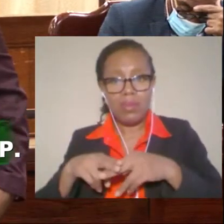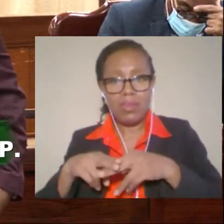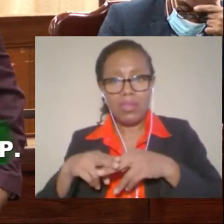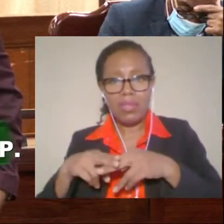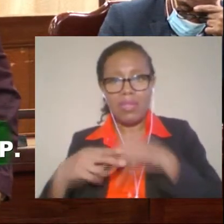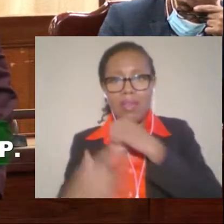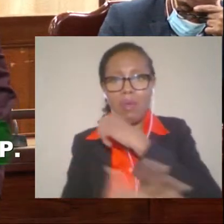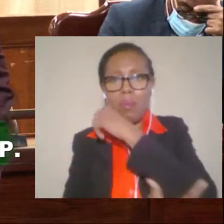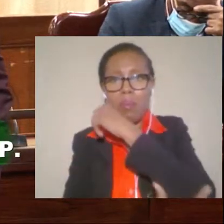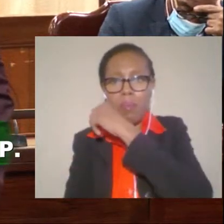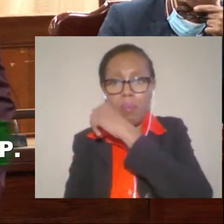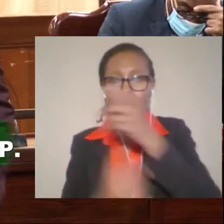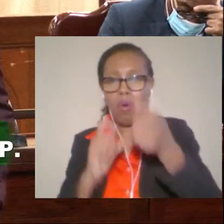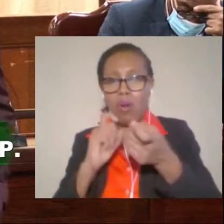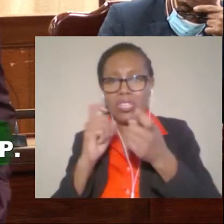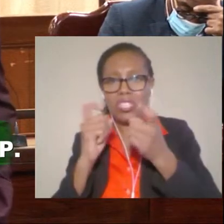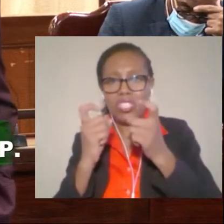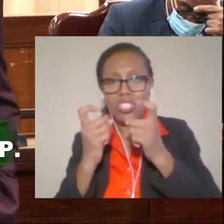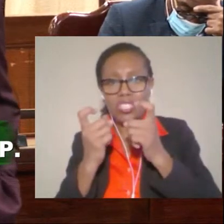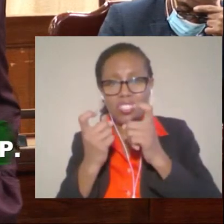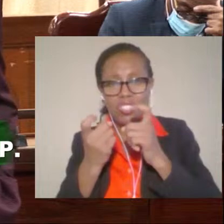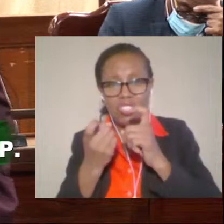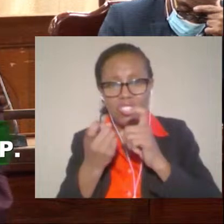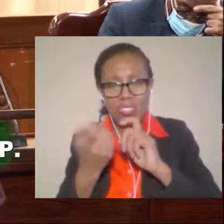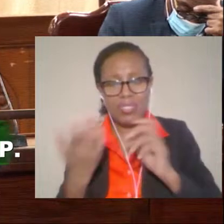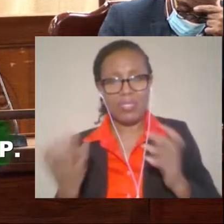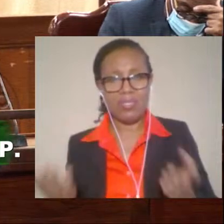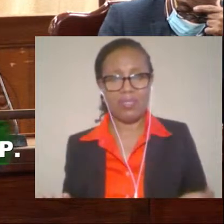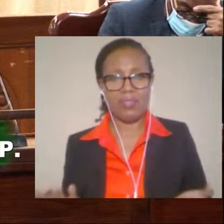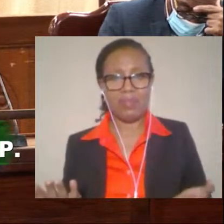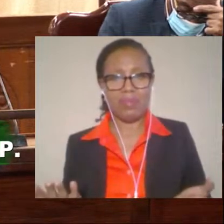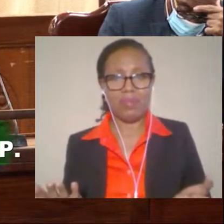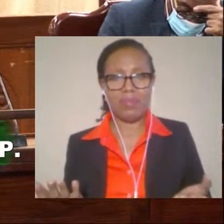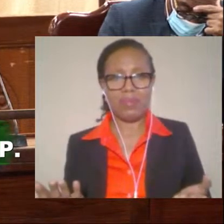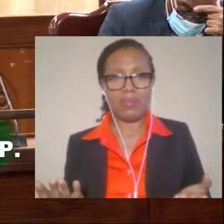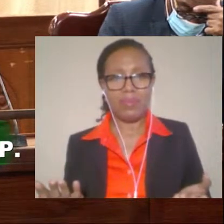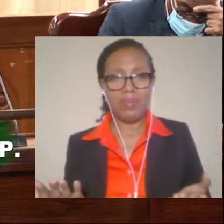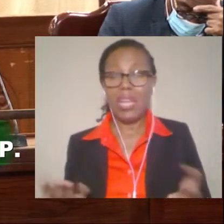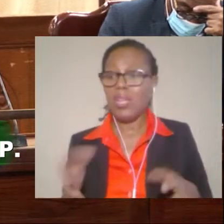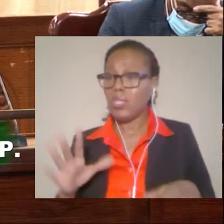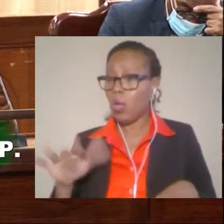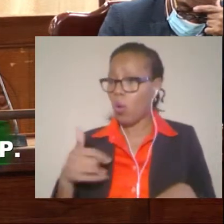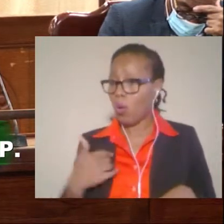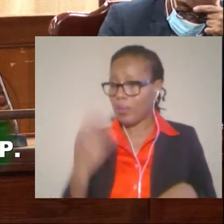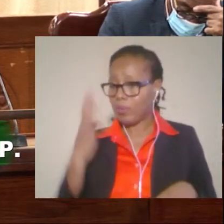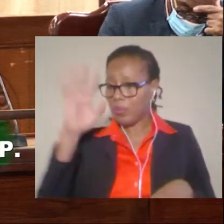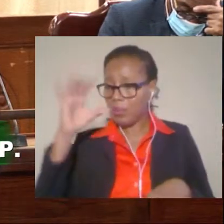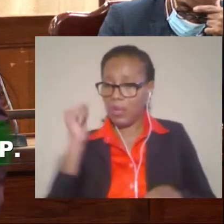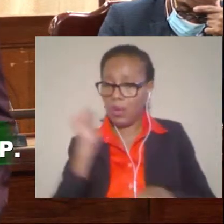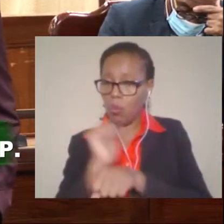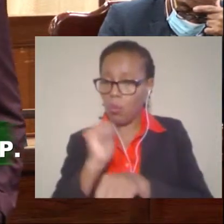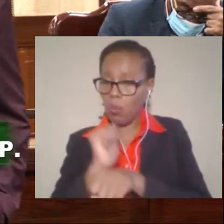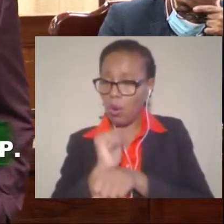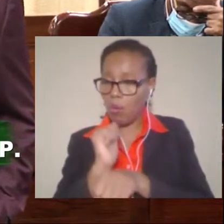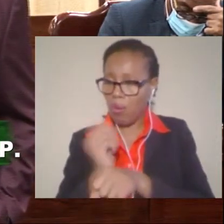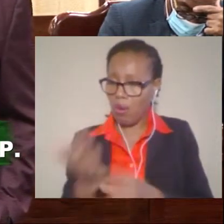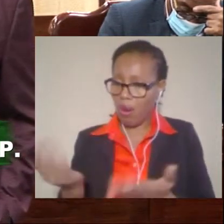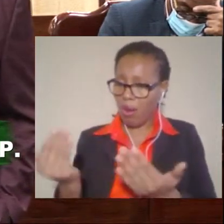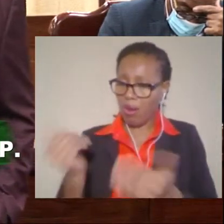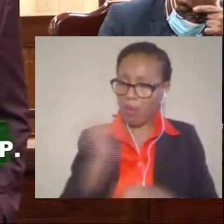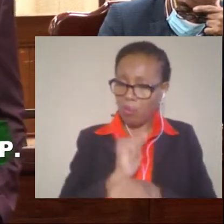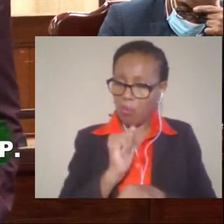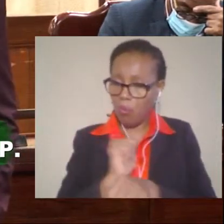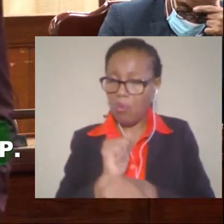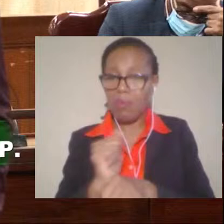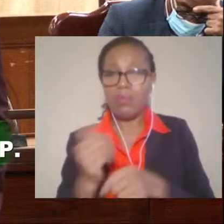Barbados. It's not enough to create employment opportunity. The goal must be to create